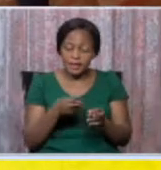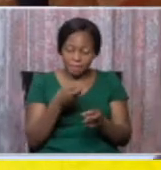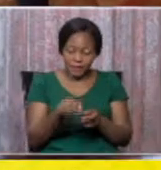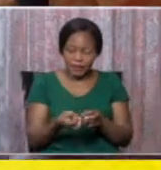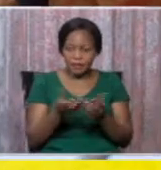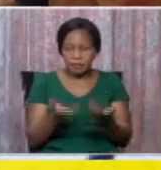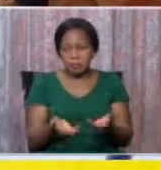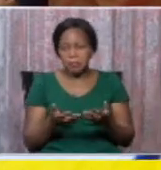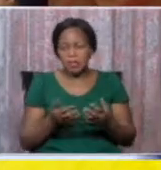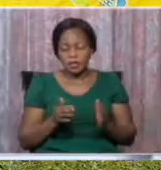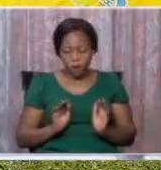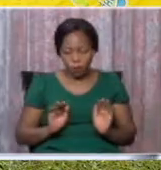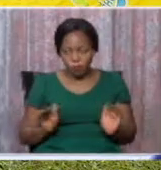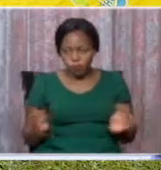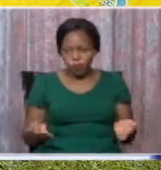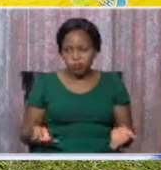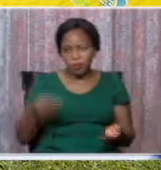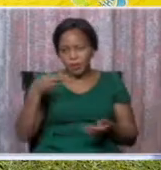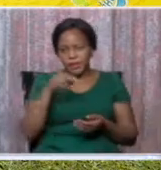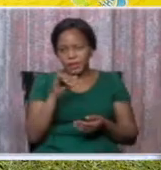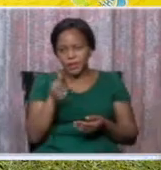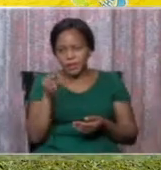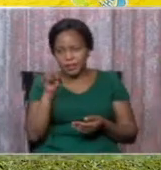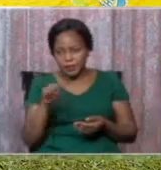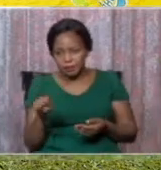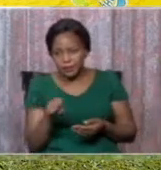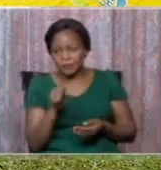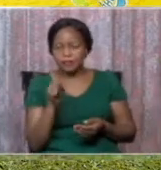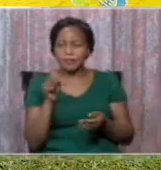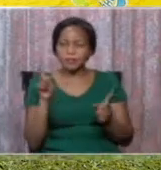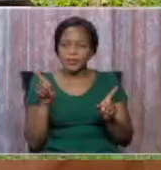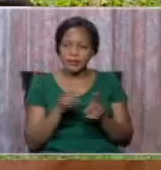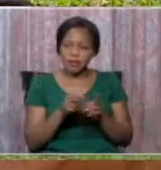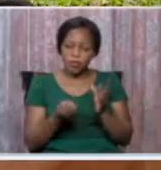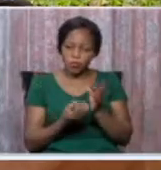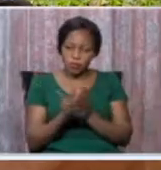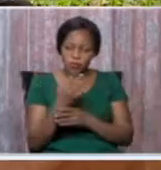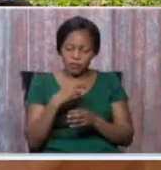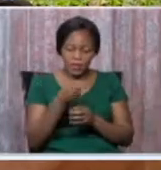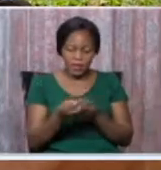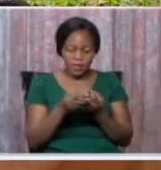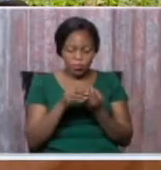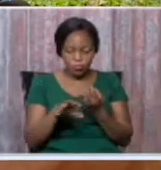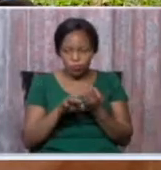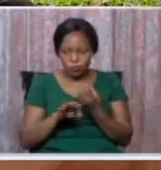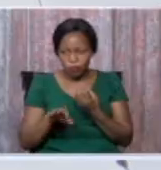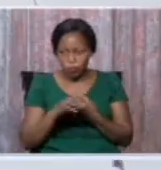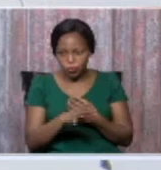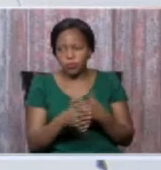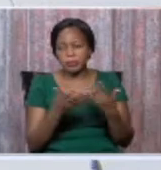Excellent. Anything else? Pimples. Yes. We also call that acne. Yeah. Yeah.